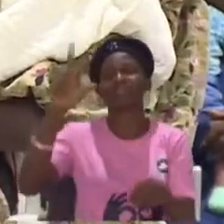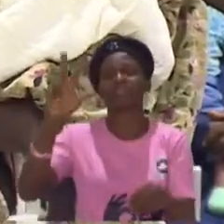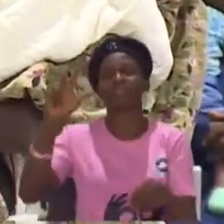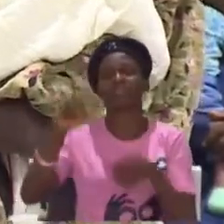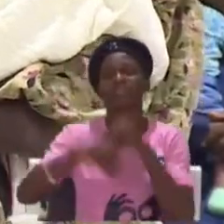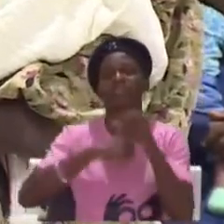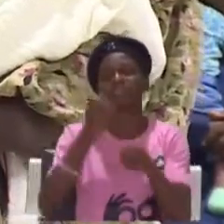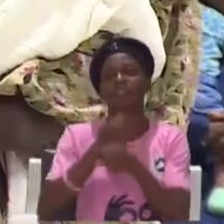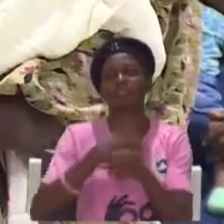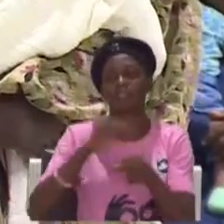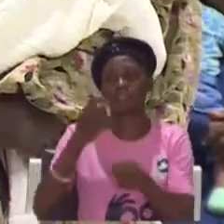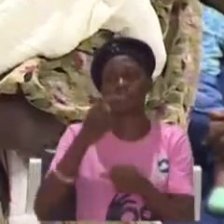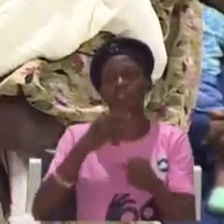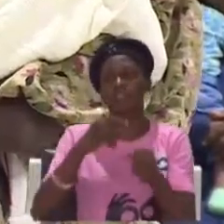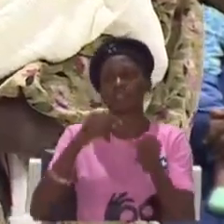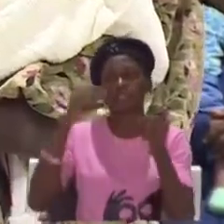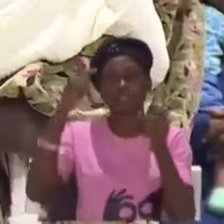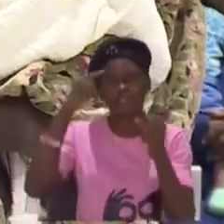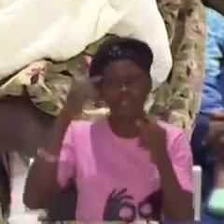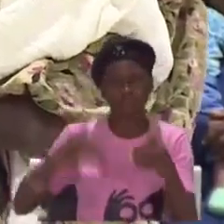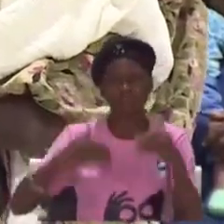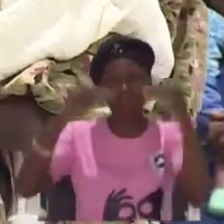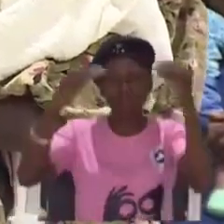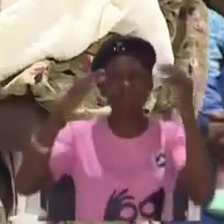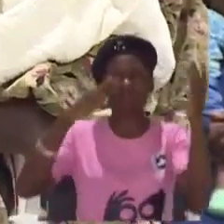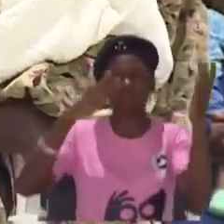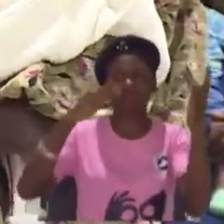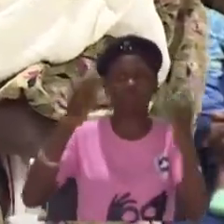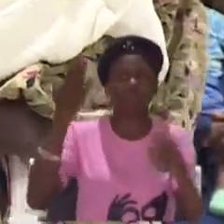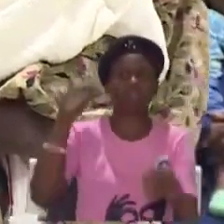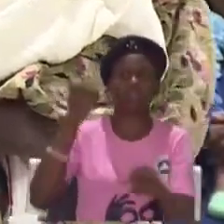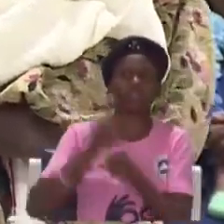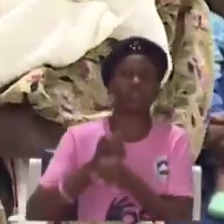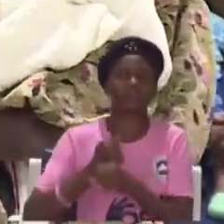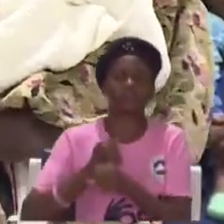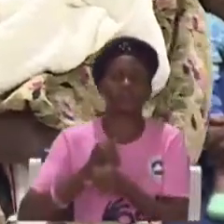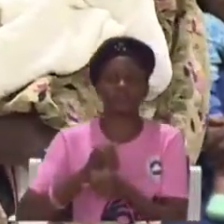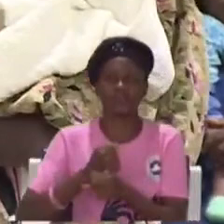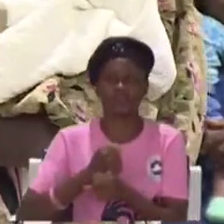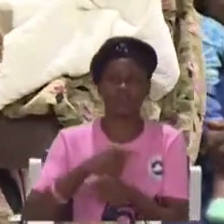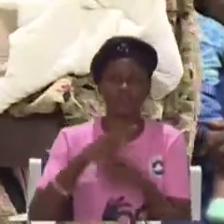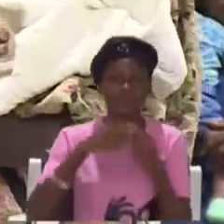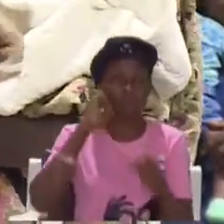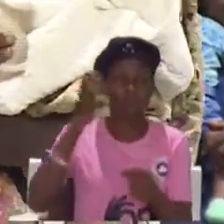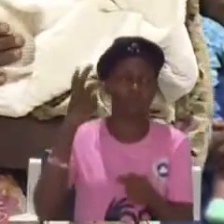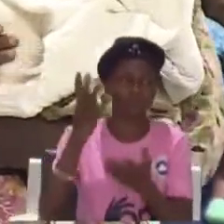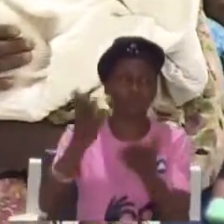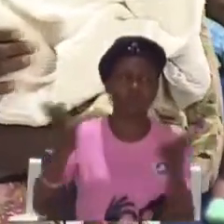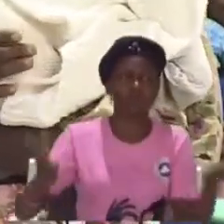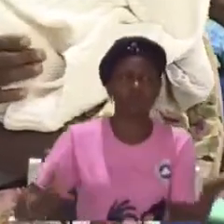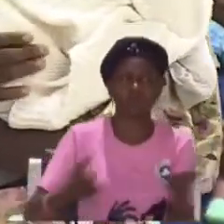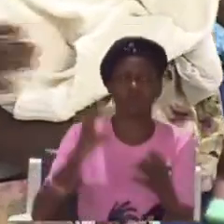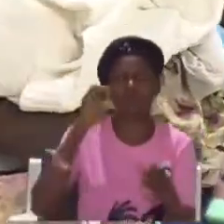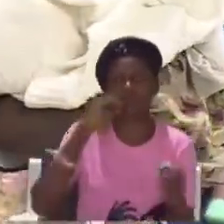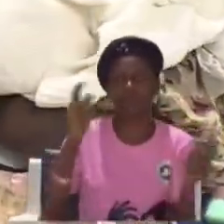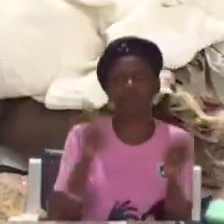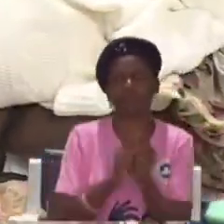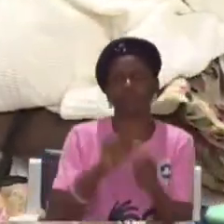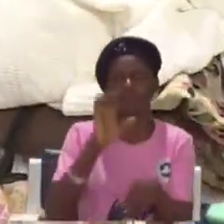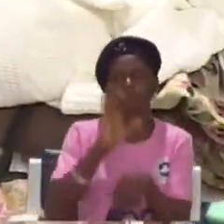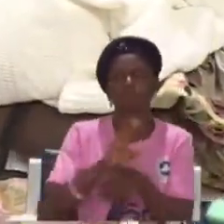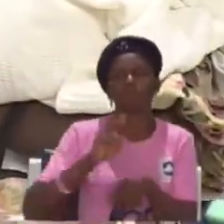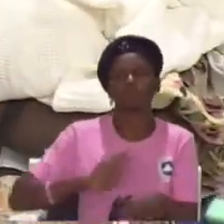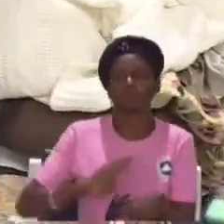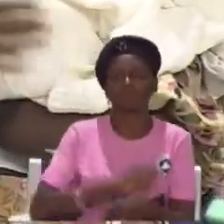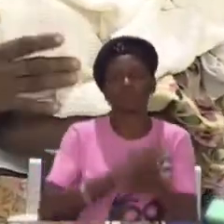I came to beyond expectation last year. So when I was here, I met my church member